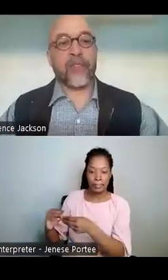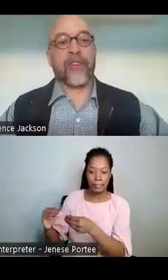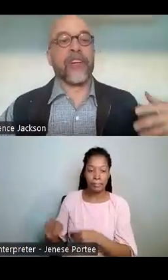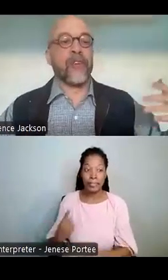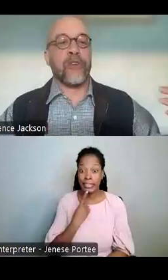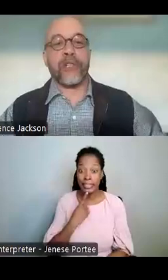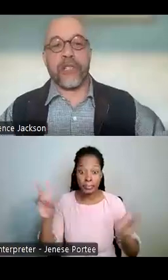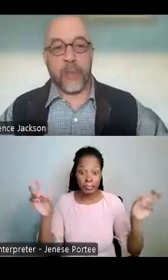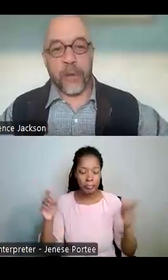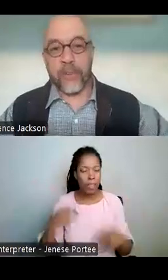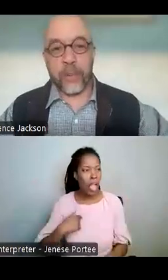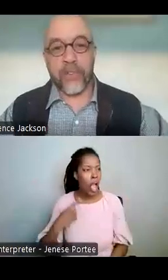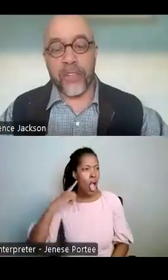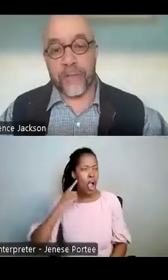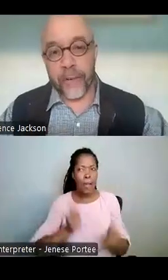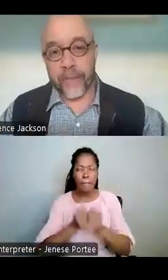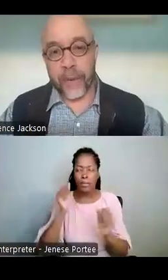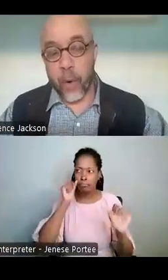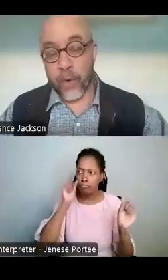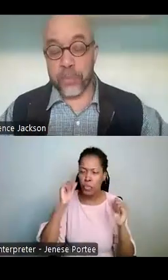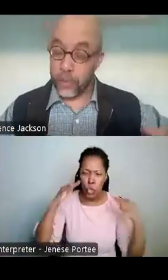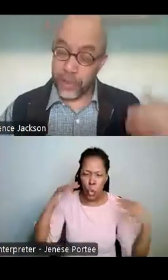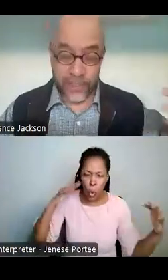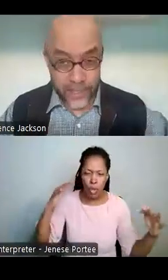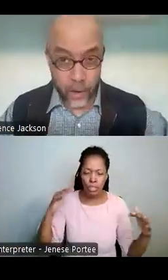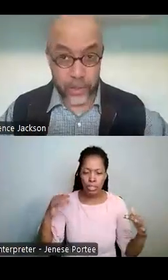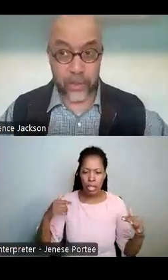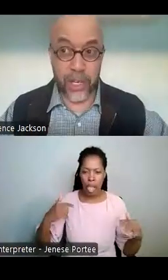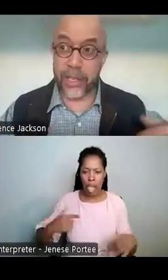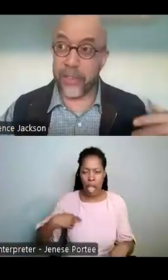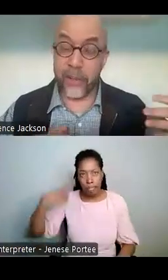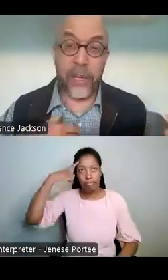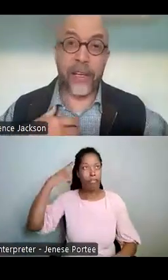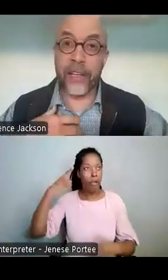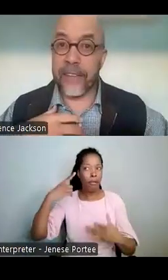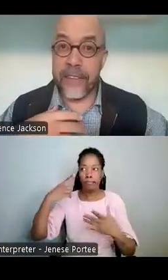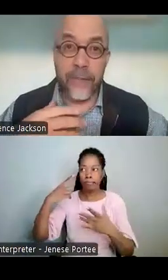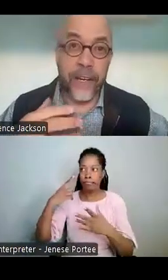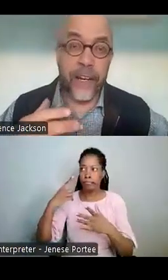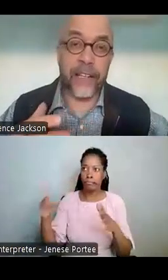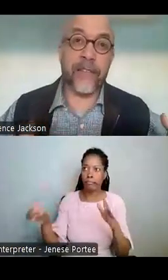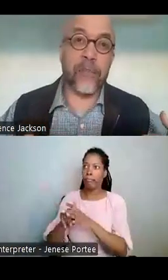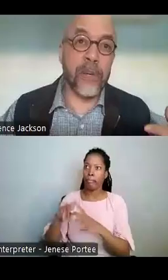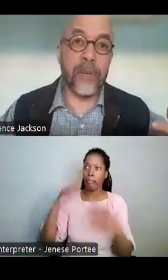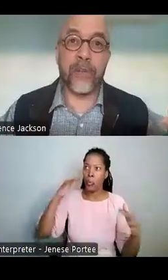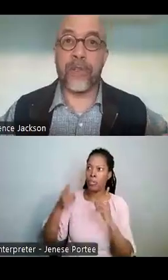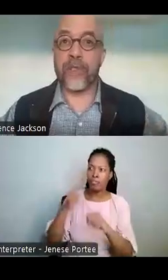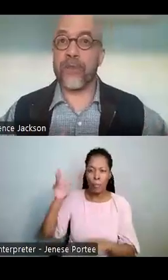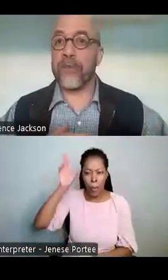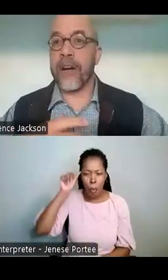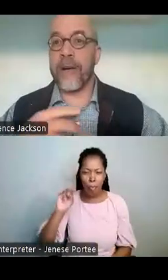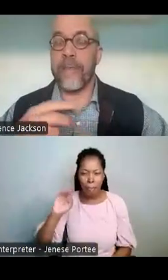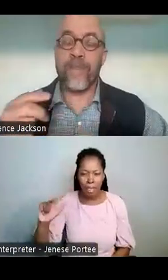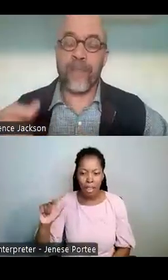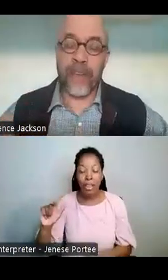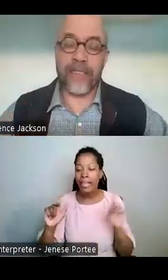most extraordinary noise, which I suppose to proceed from some horse mill, because he's always creating, like these different kinds of mills